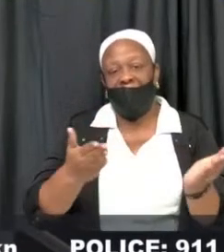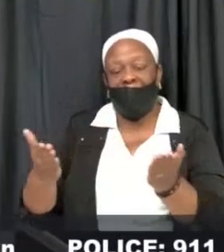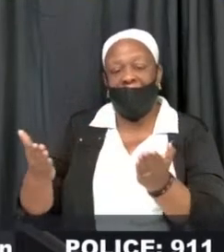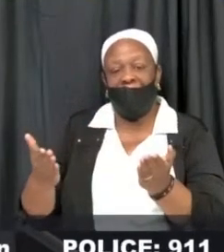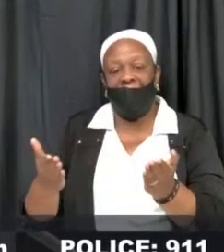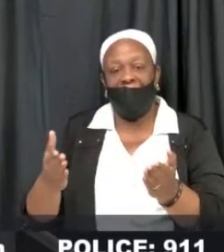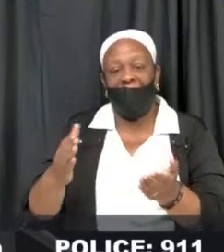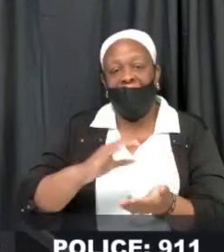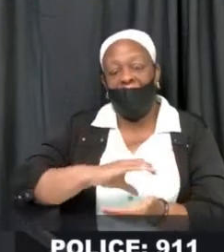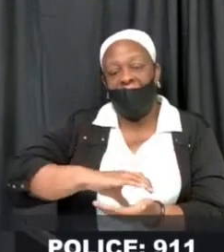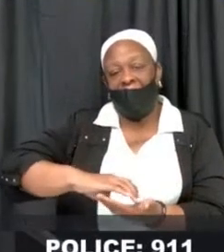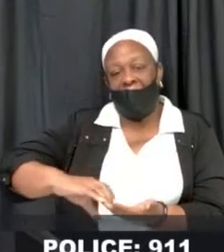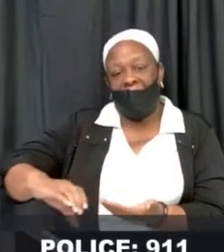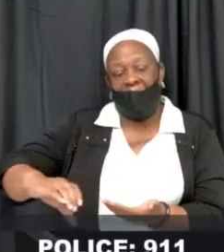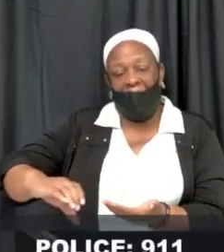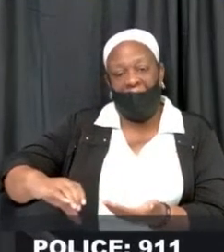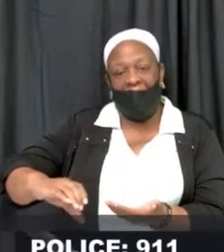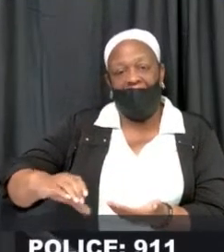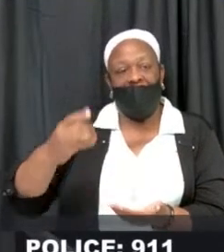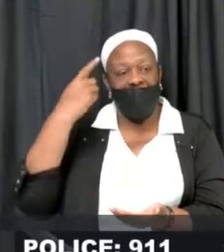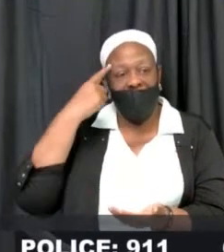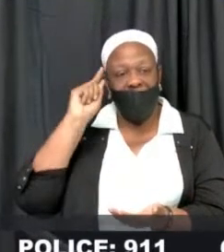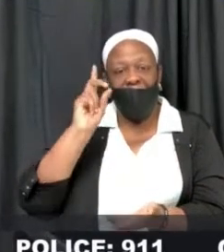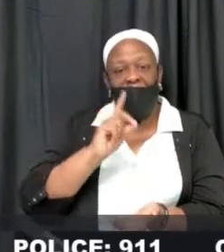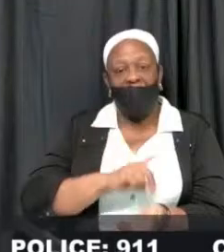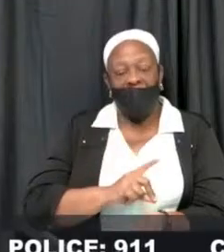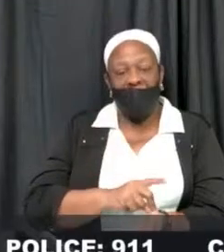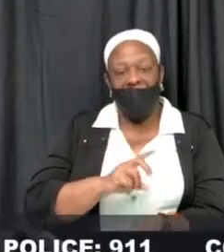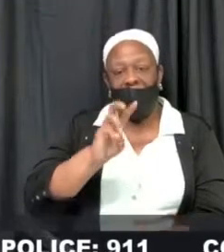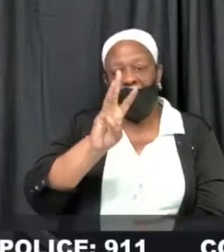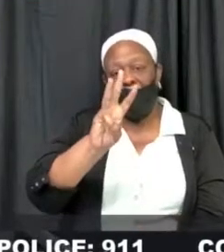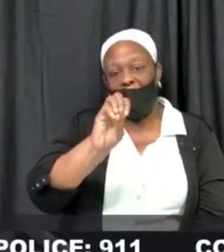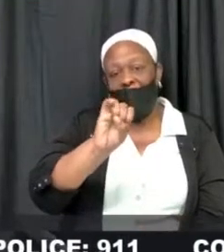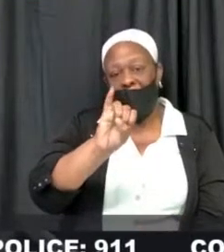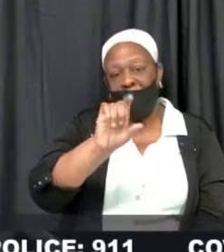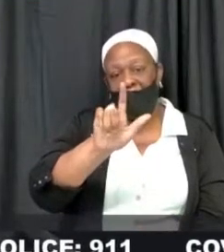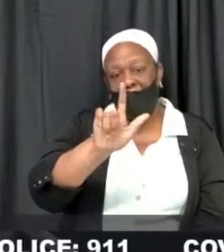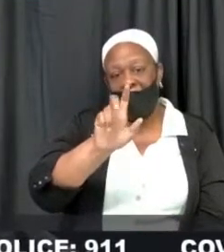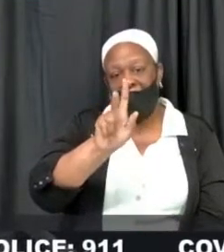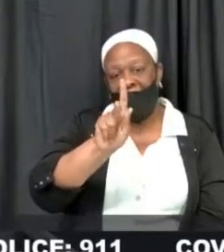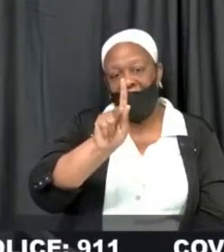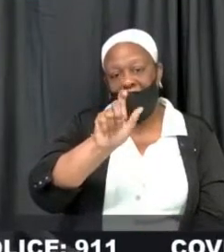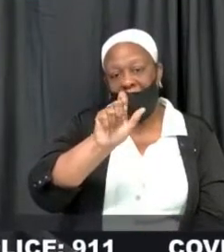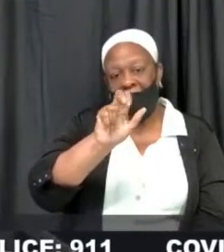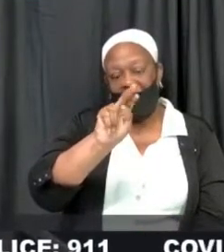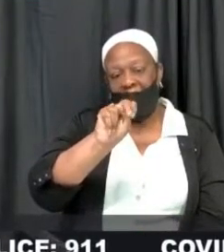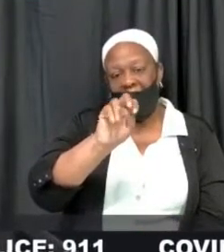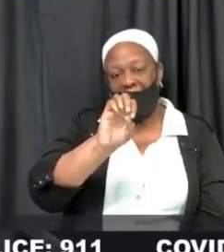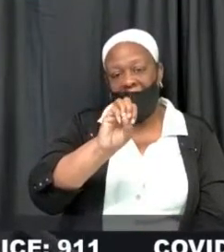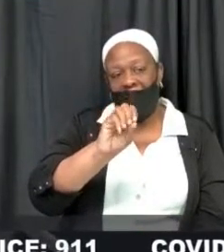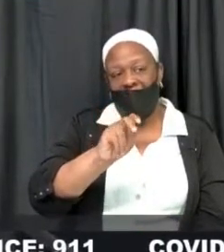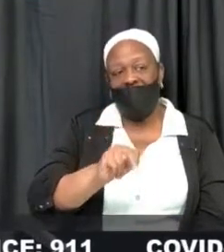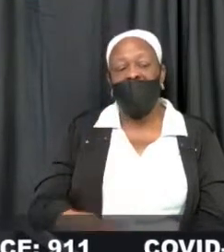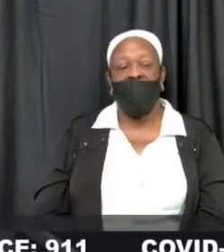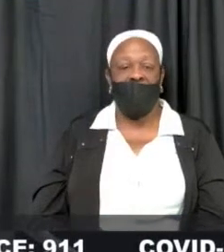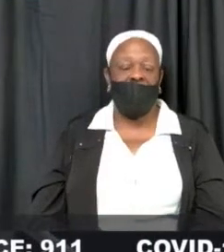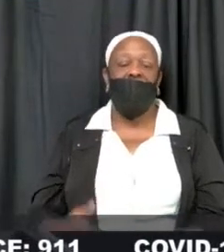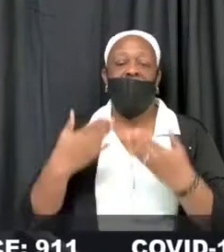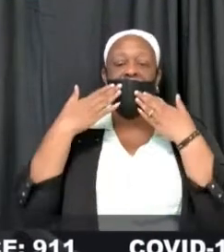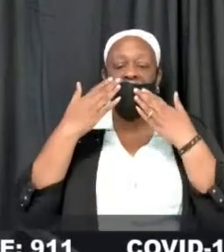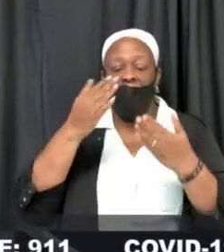So we are going to have a little celebration after. Thank you very much to all of you for tuning in for